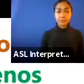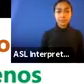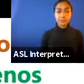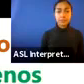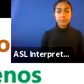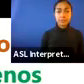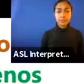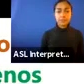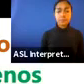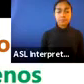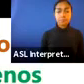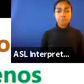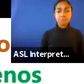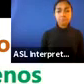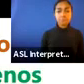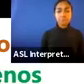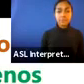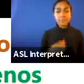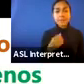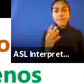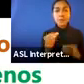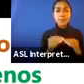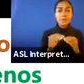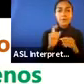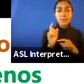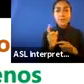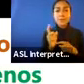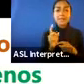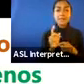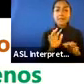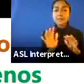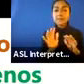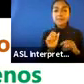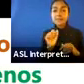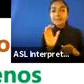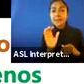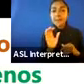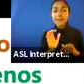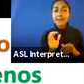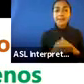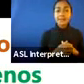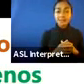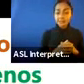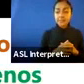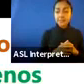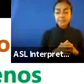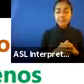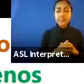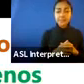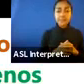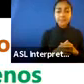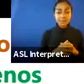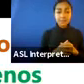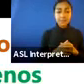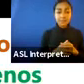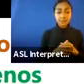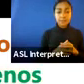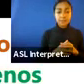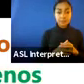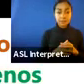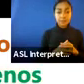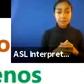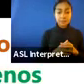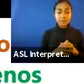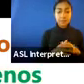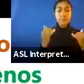I'll give a couple more seconds for this one. We're doing the options. And